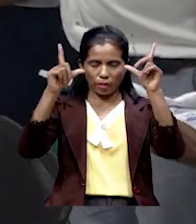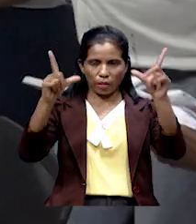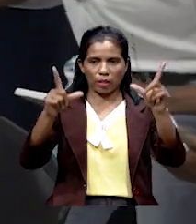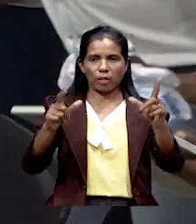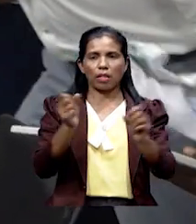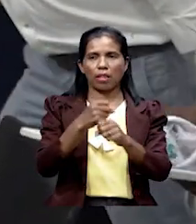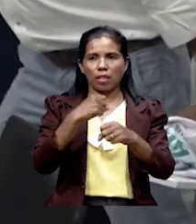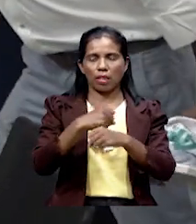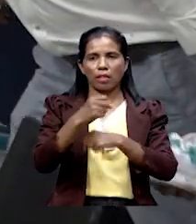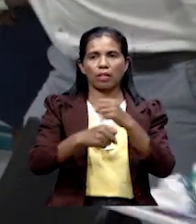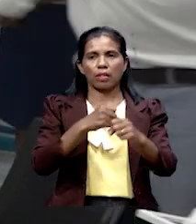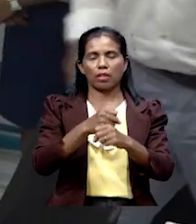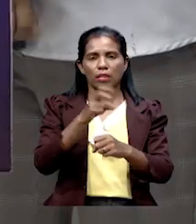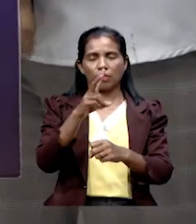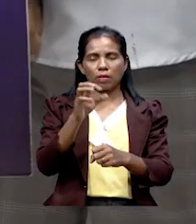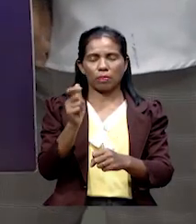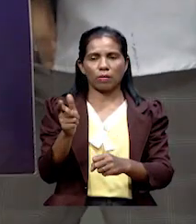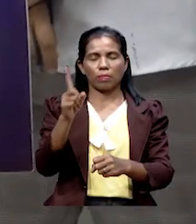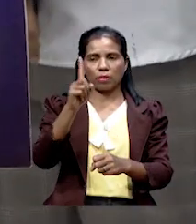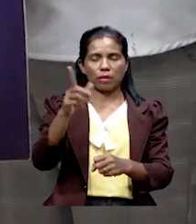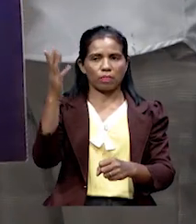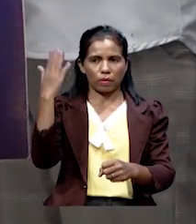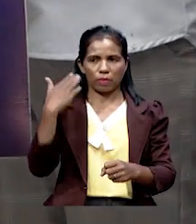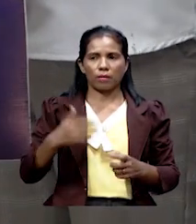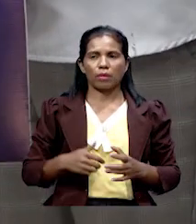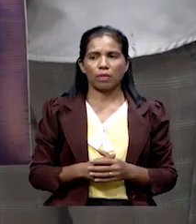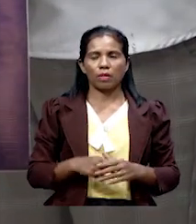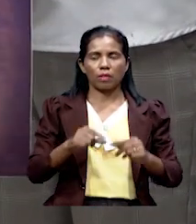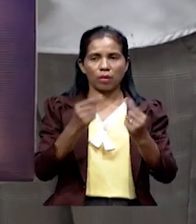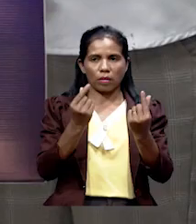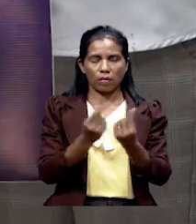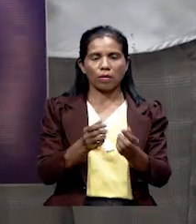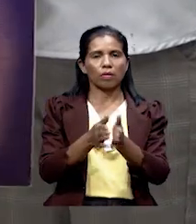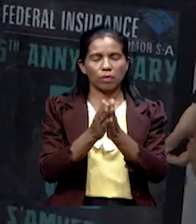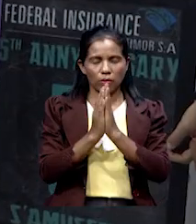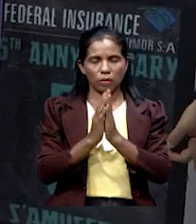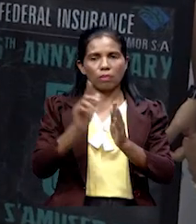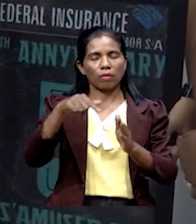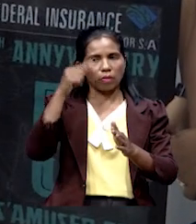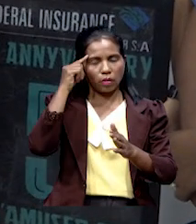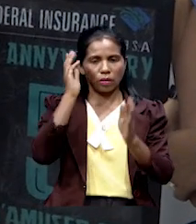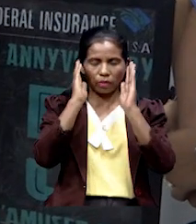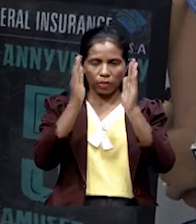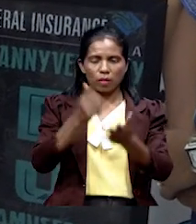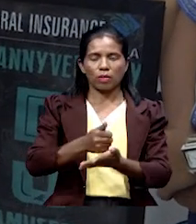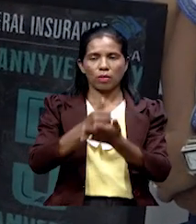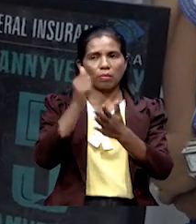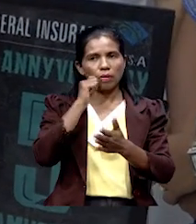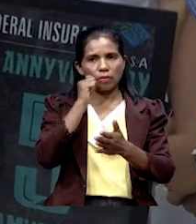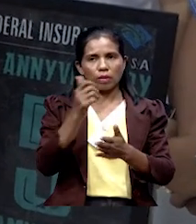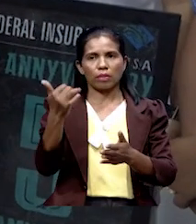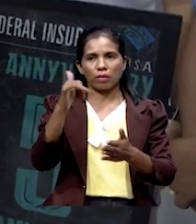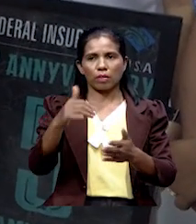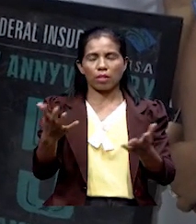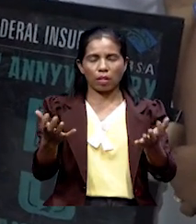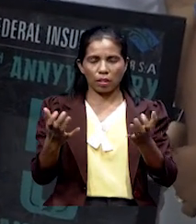be halau I hatine ringrua rua nula sing ireliba. Equipa Samuser Mos, Husupate Governo, adotau matan ba feto sira, ne beija